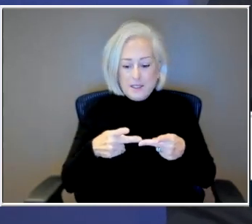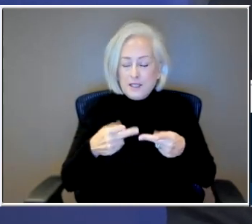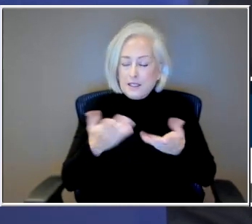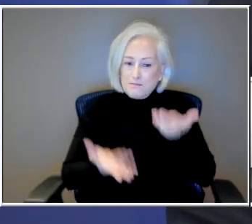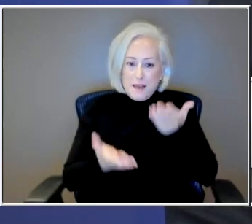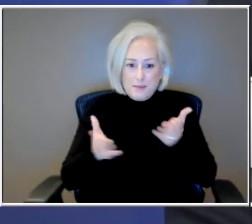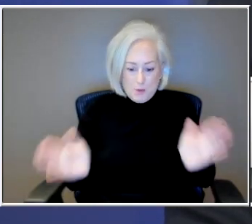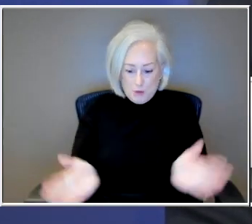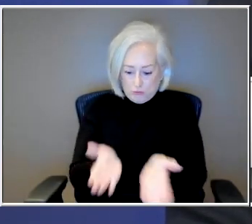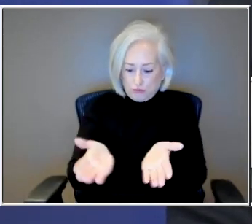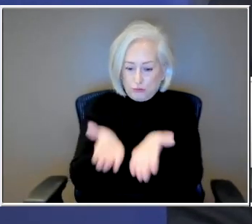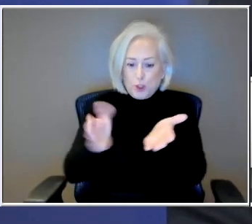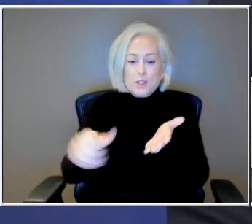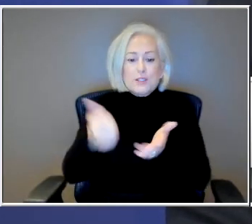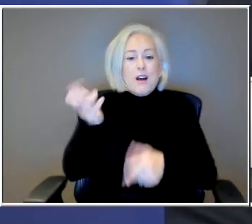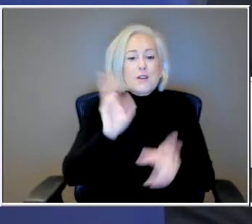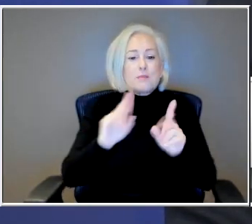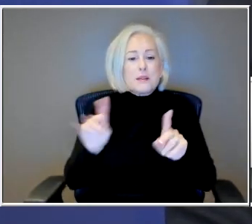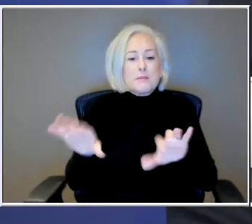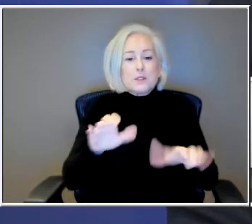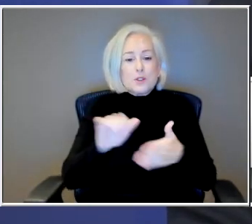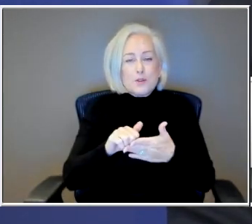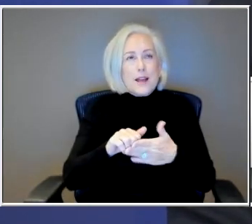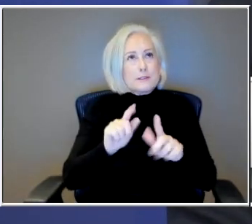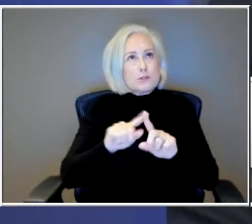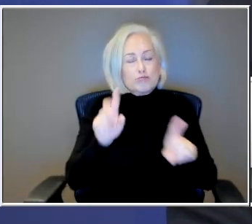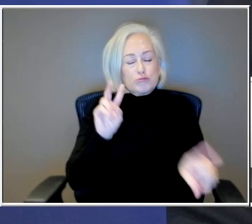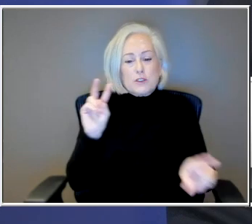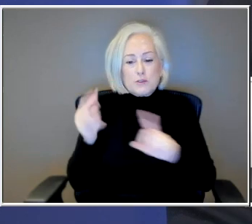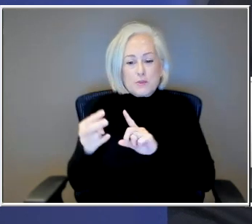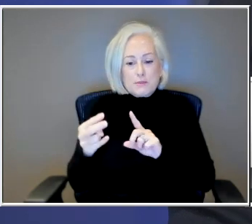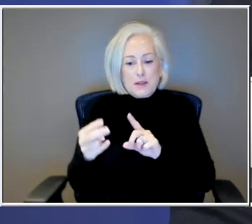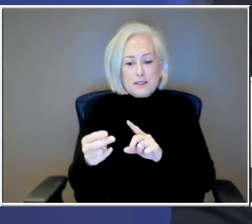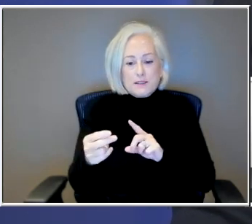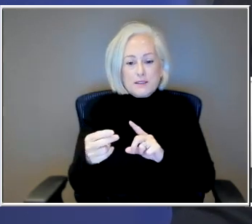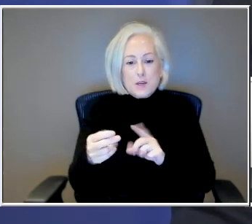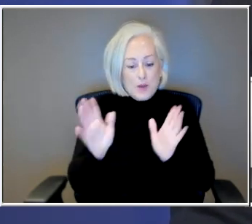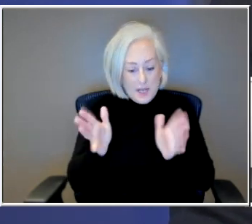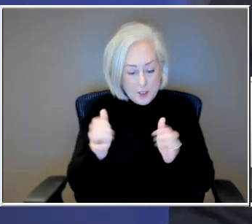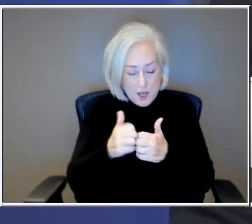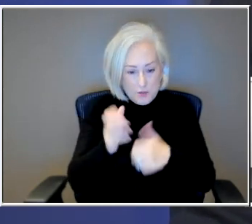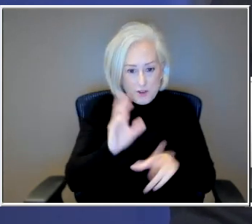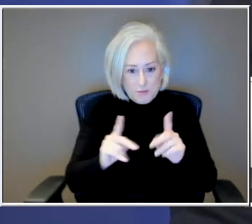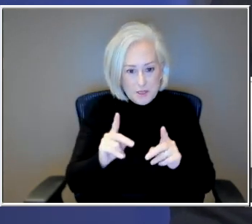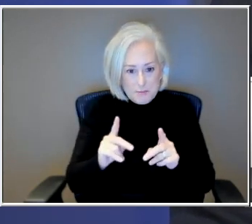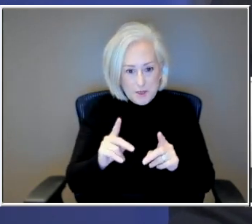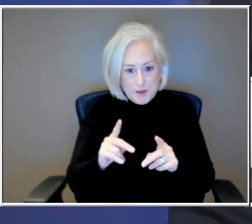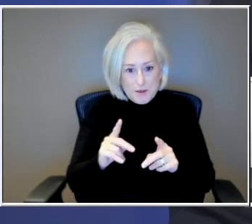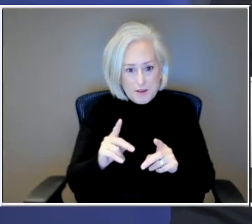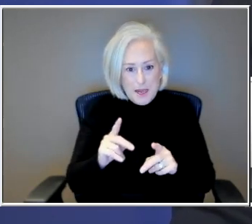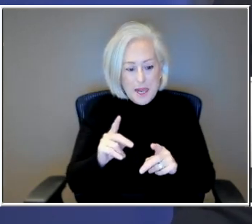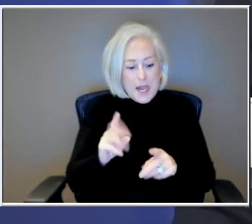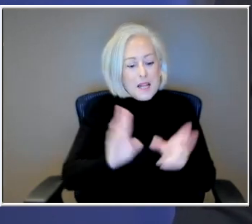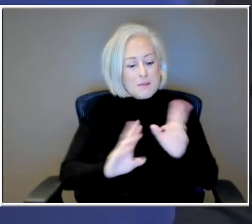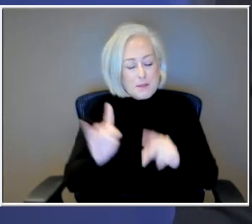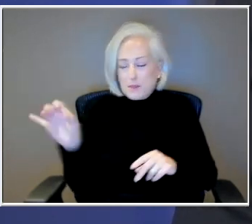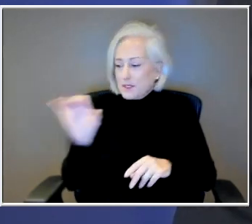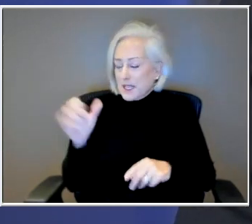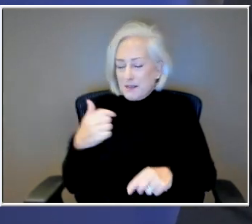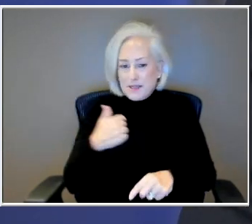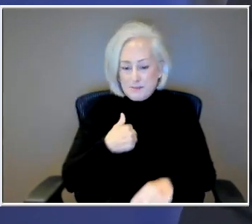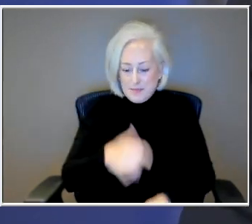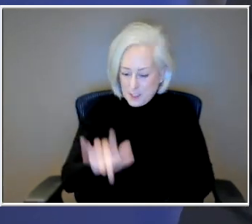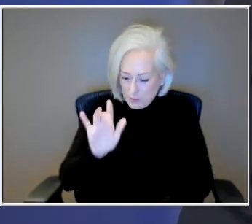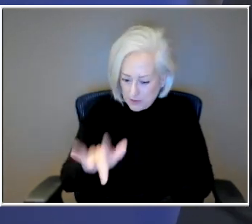different view of it. When I talk to people, a lot of times people were like me when I first clicked on that ad, that you didn't know you could